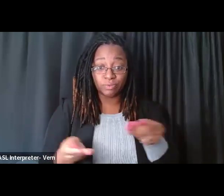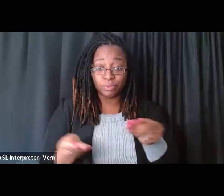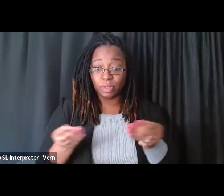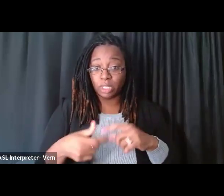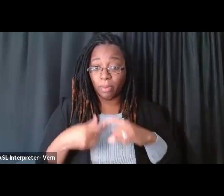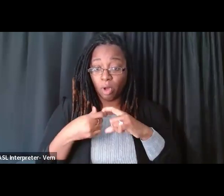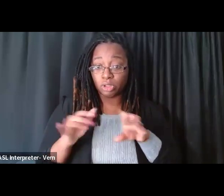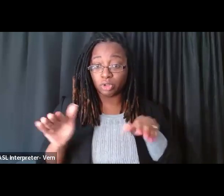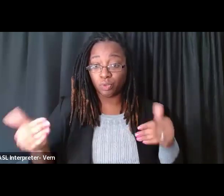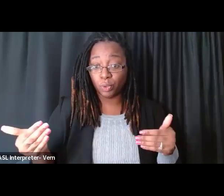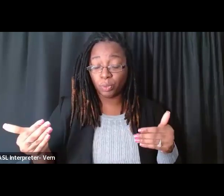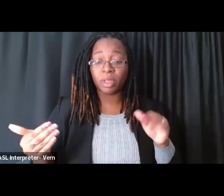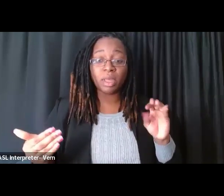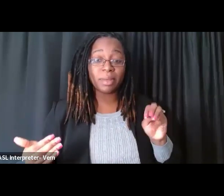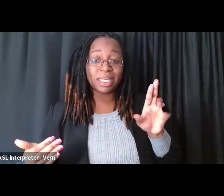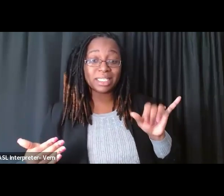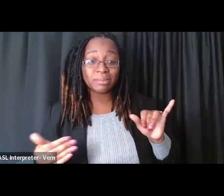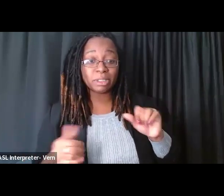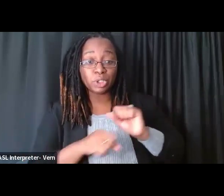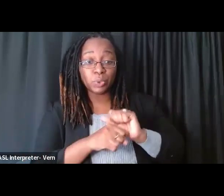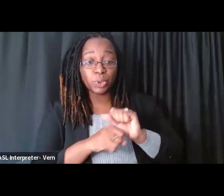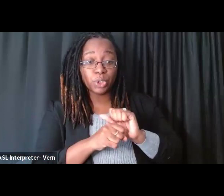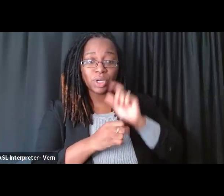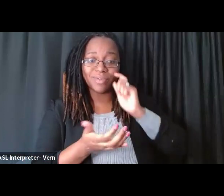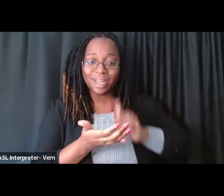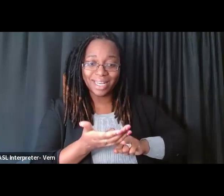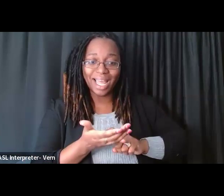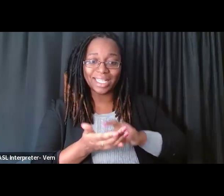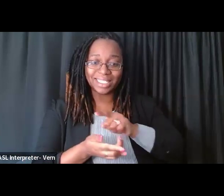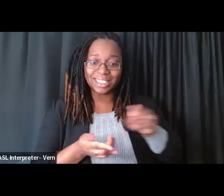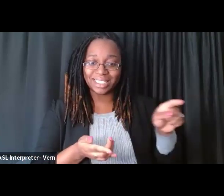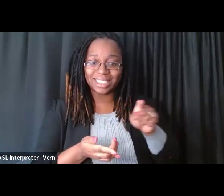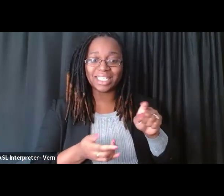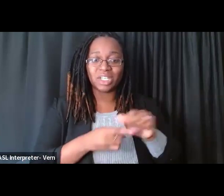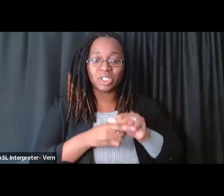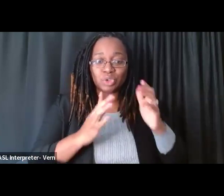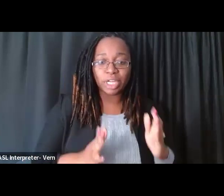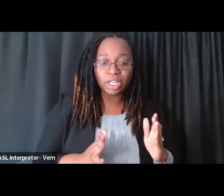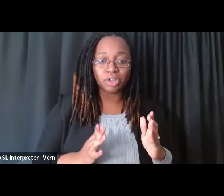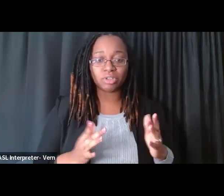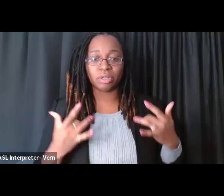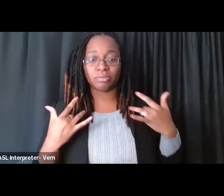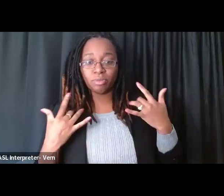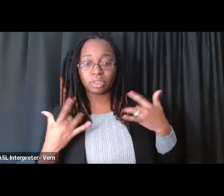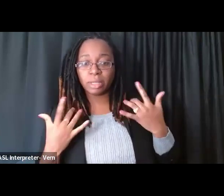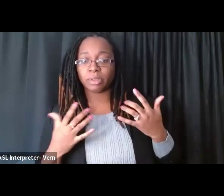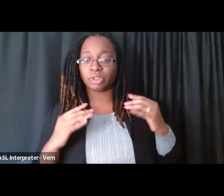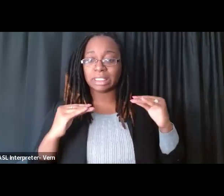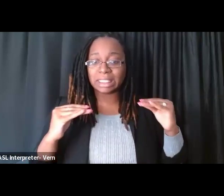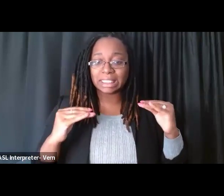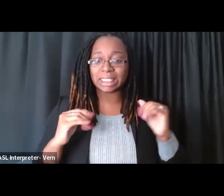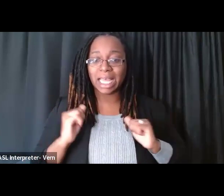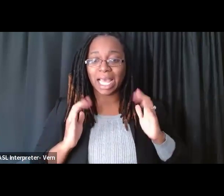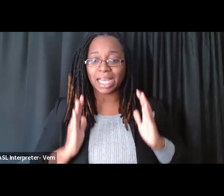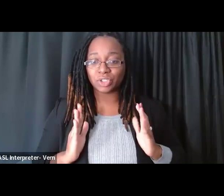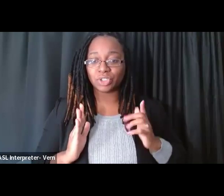see practitioners, when they facilitate a pause in the room, demonstrate the most powerful concept of their work, consent.